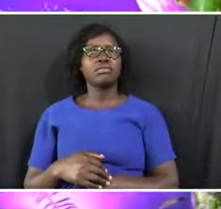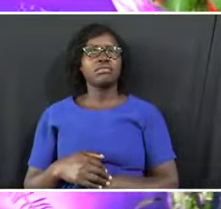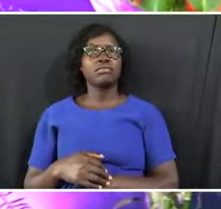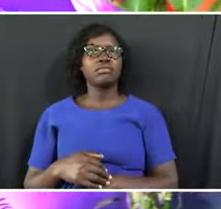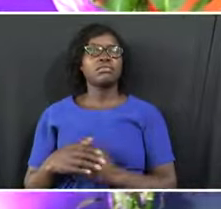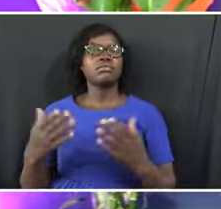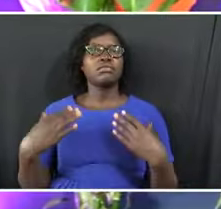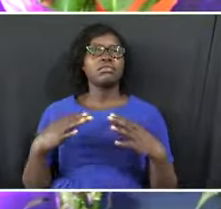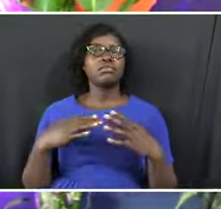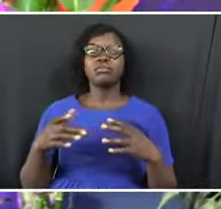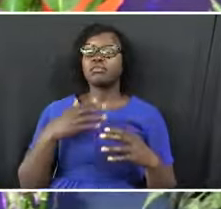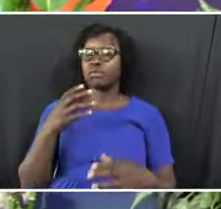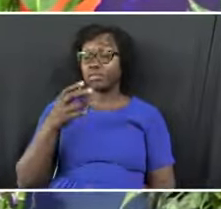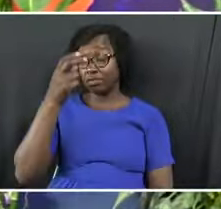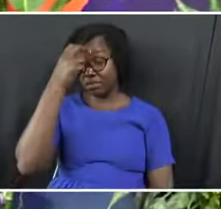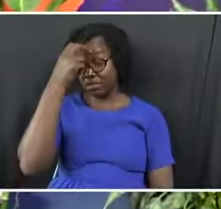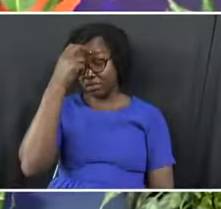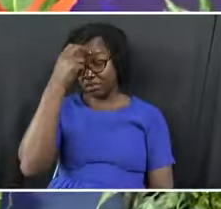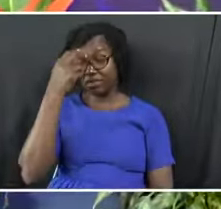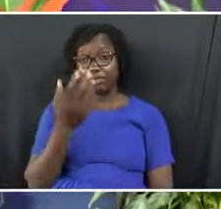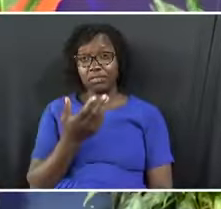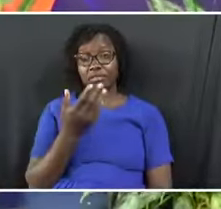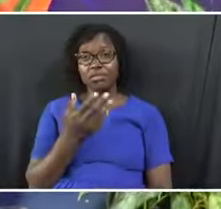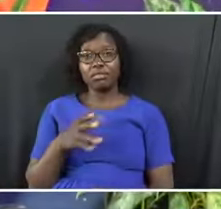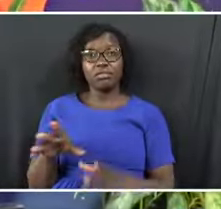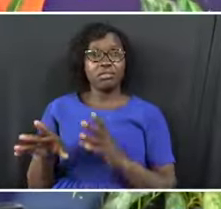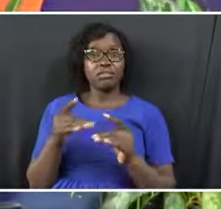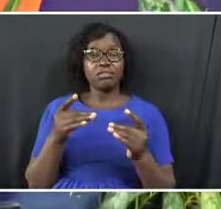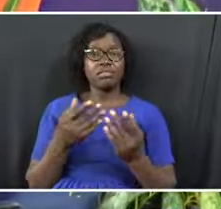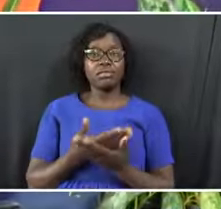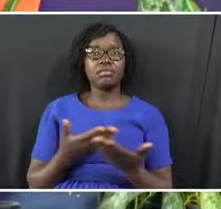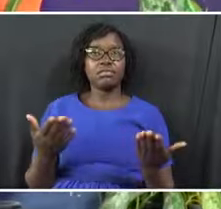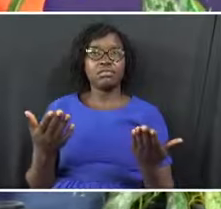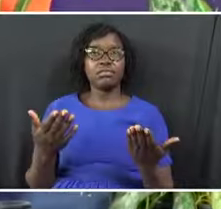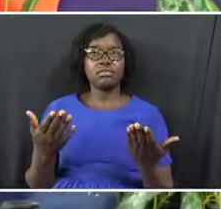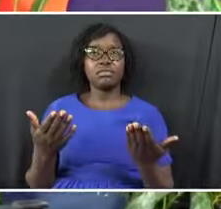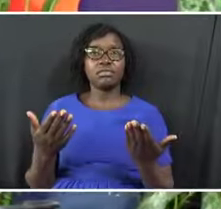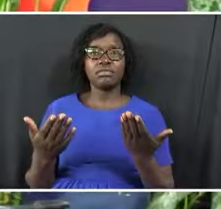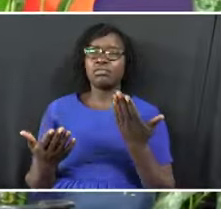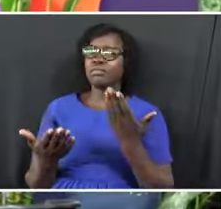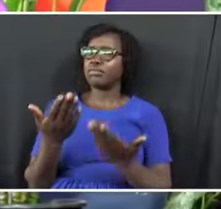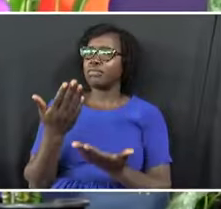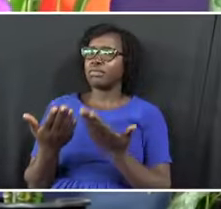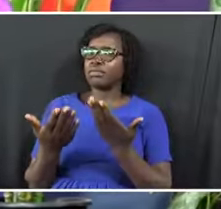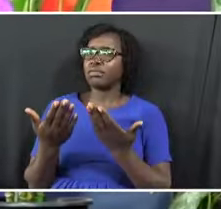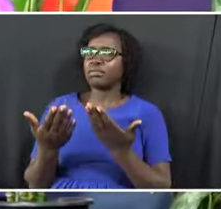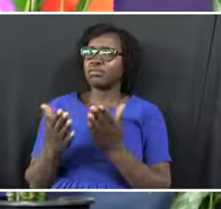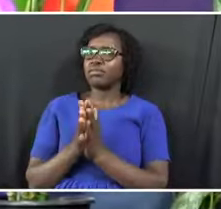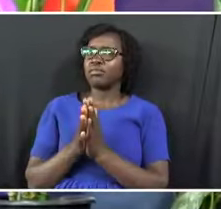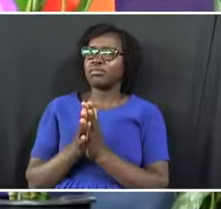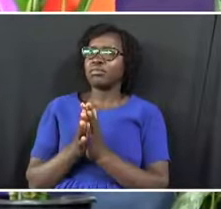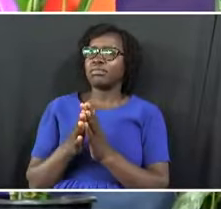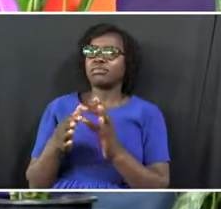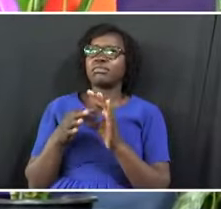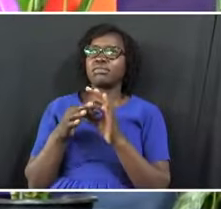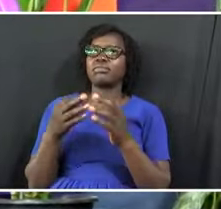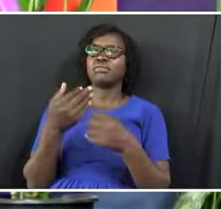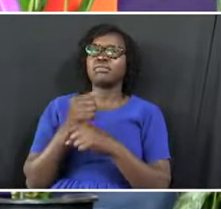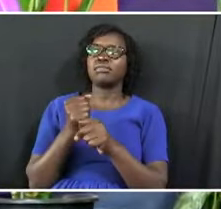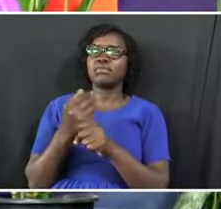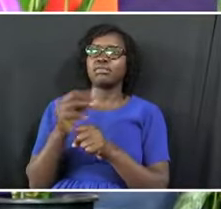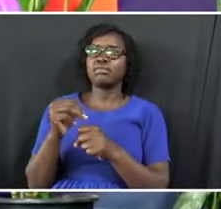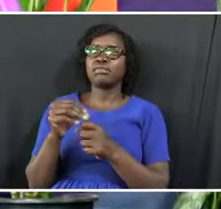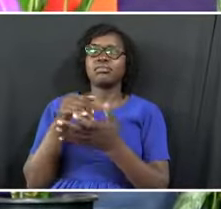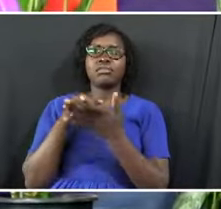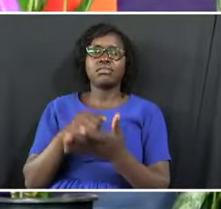they are annoyed, they do messy things, even to an extent of messing other people's life. But I want to